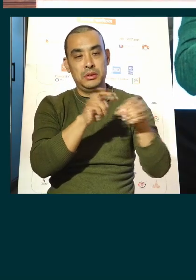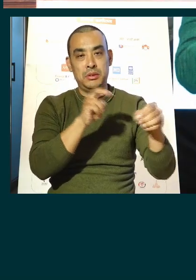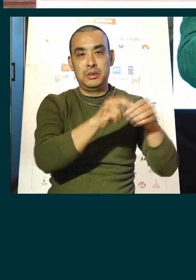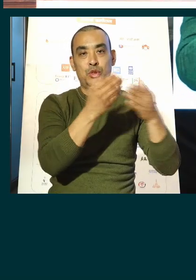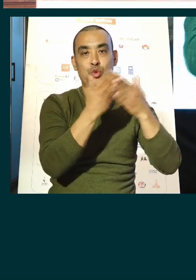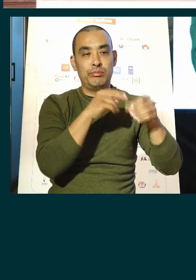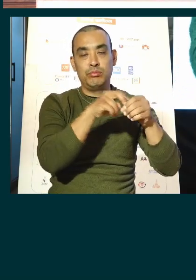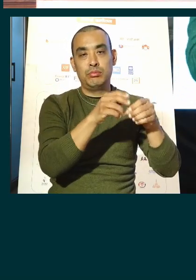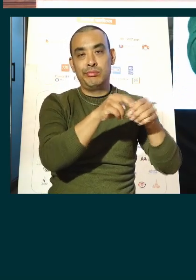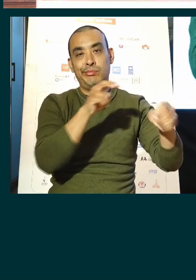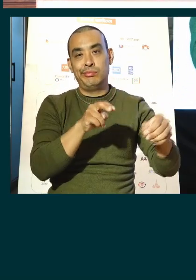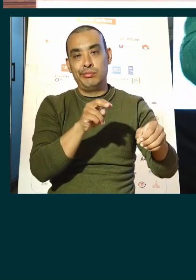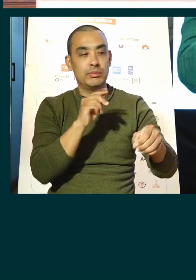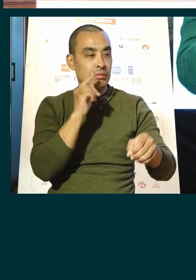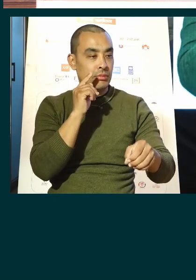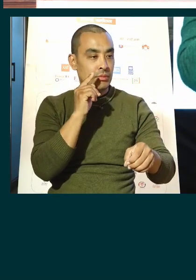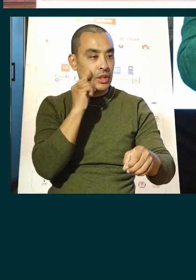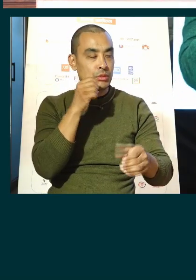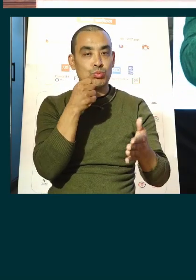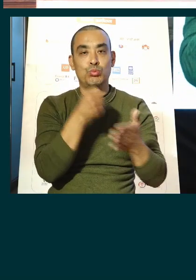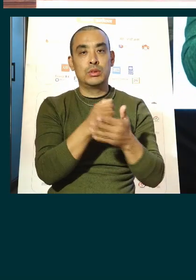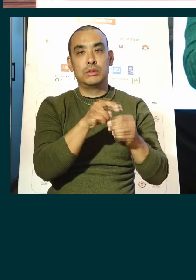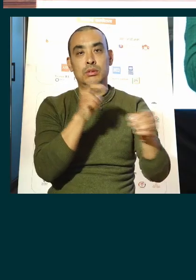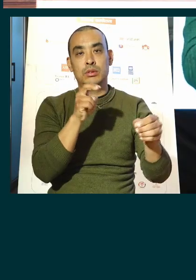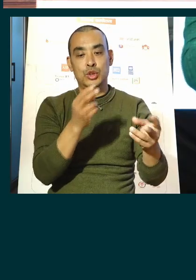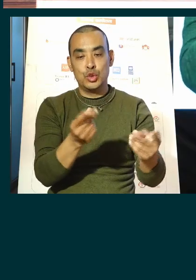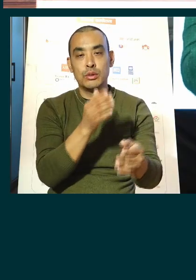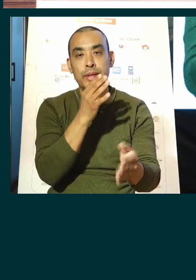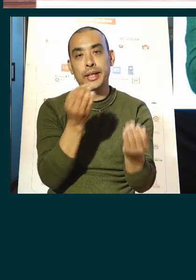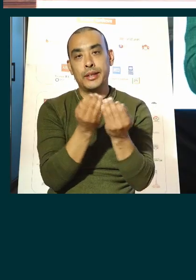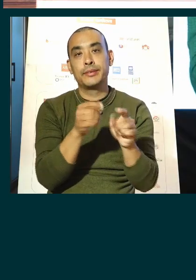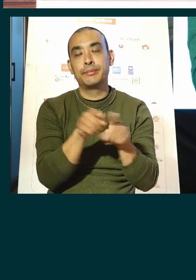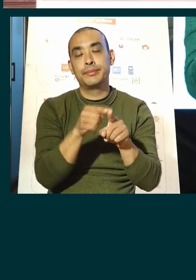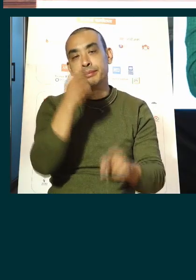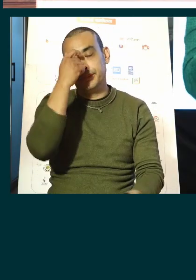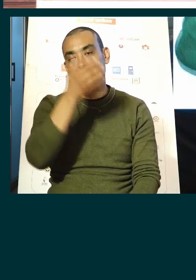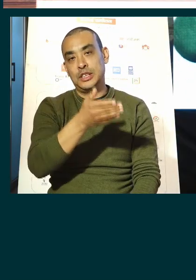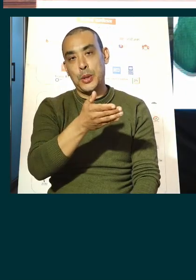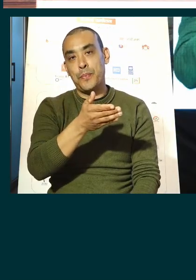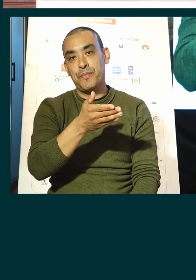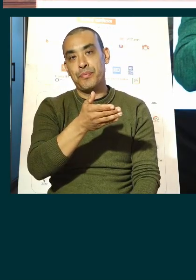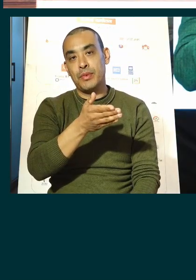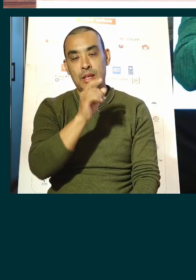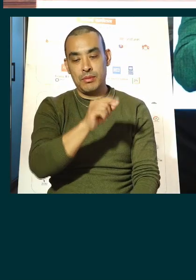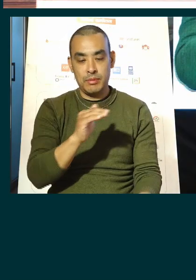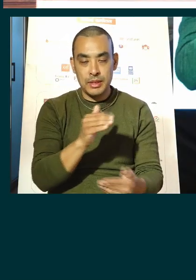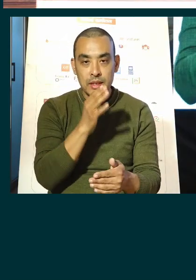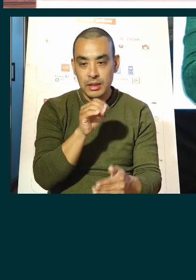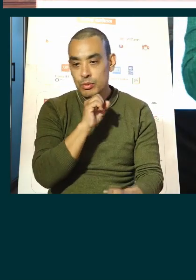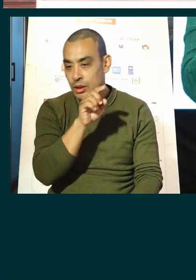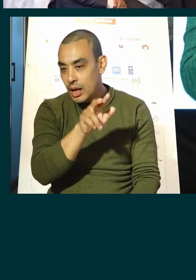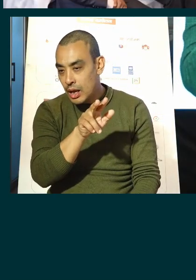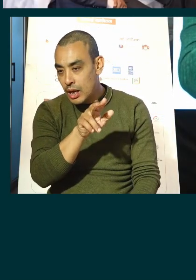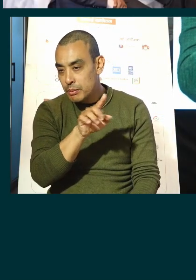Many of them have not completed 10 years of schooling, and early marriage is rampant. Also, many of them like start childbearing by age of 15